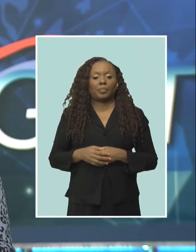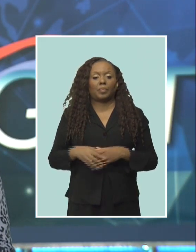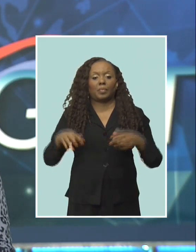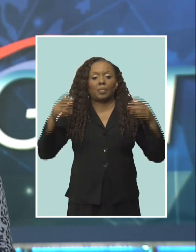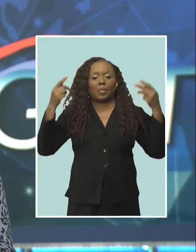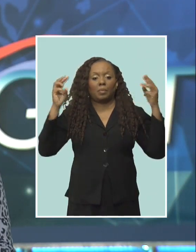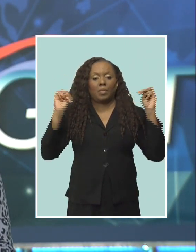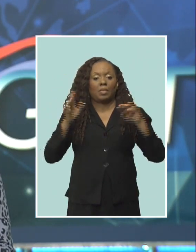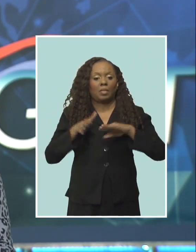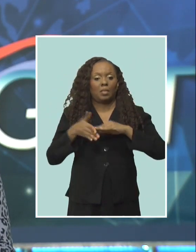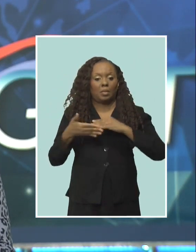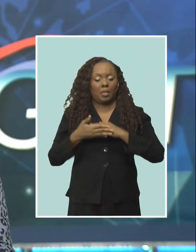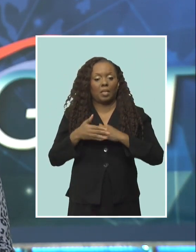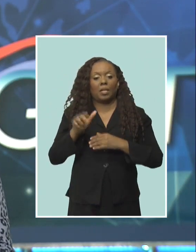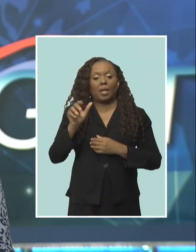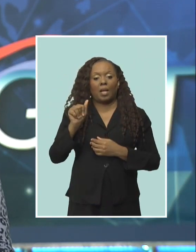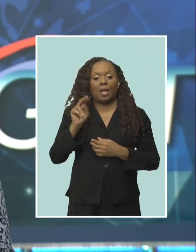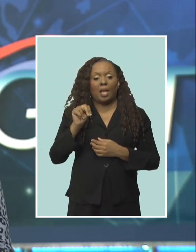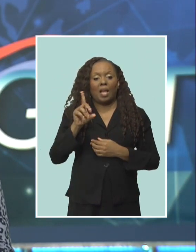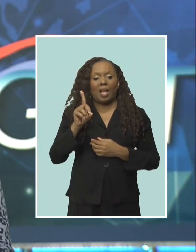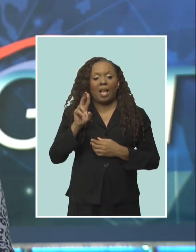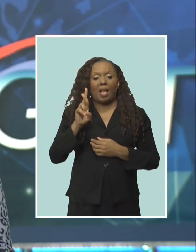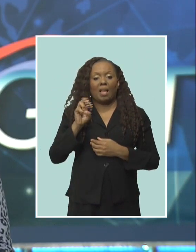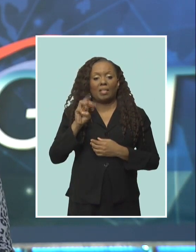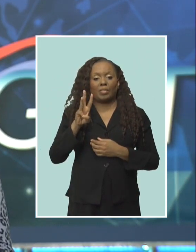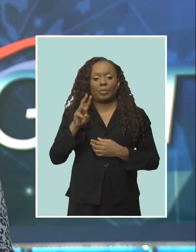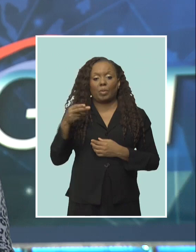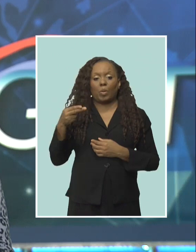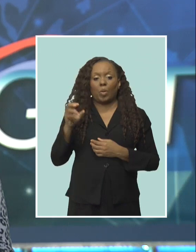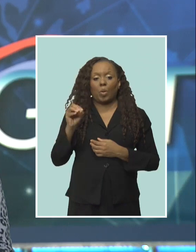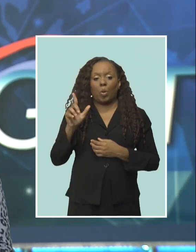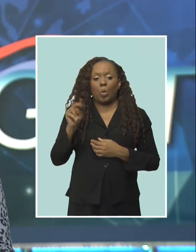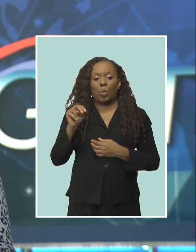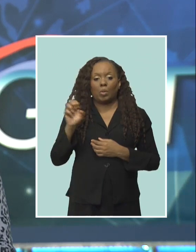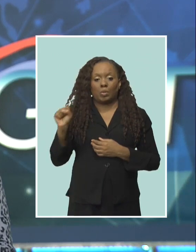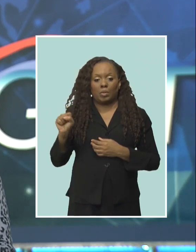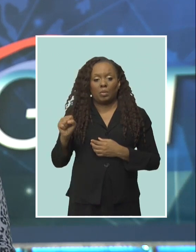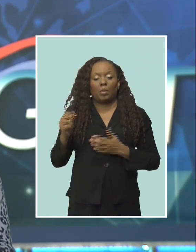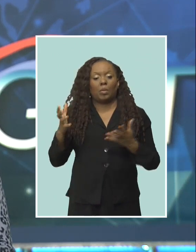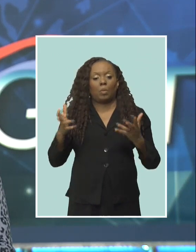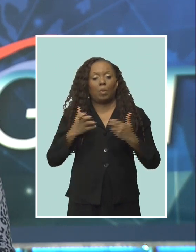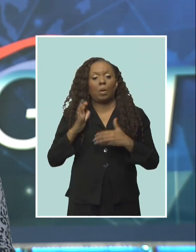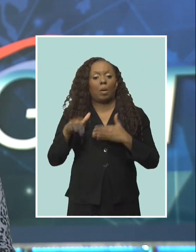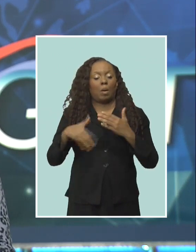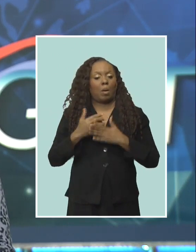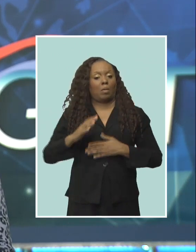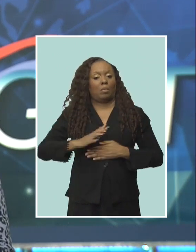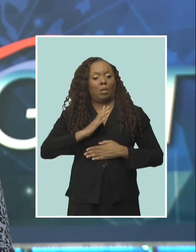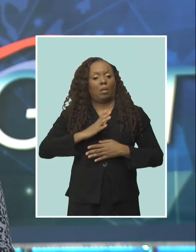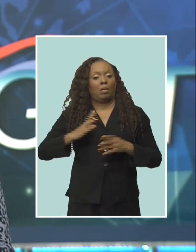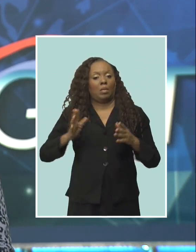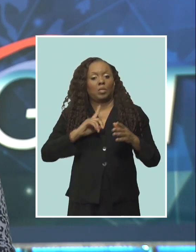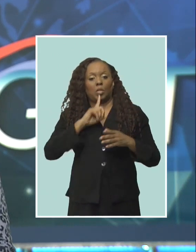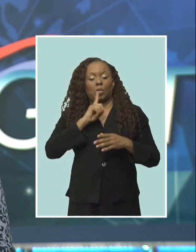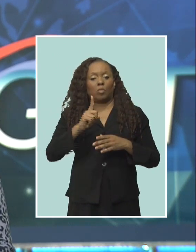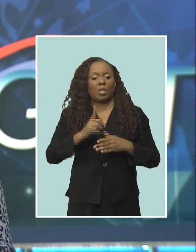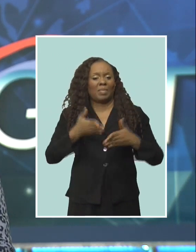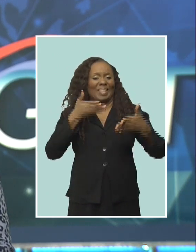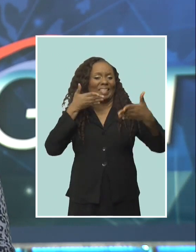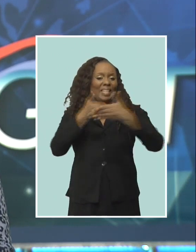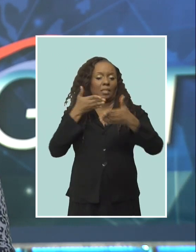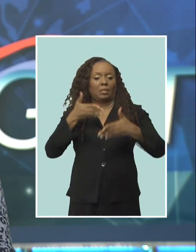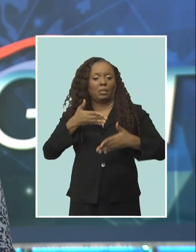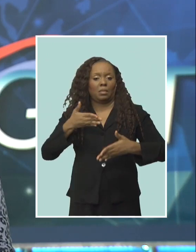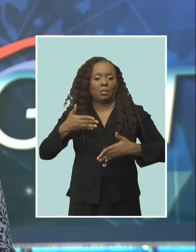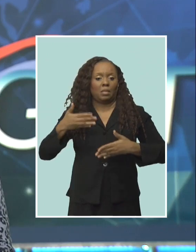Meanwhile, Prime Minister of Jamaica Andrew Holness has called on all officials in the region to wage a war against gangs. He says